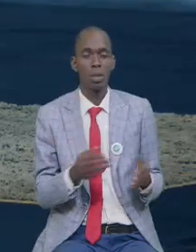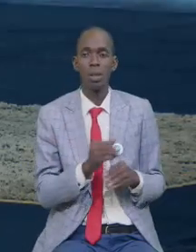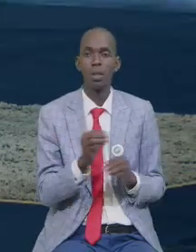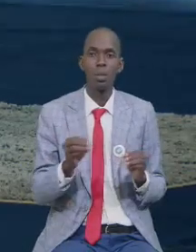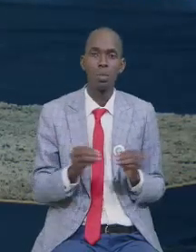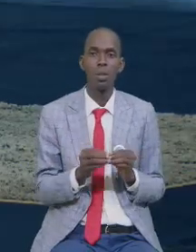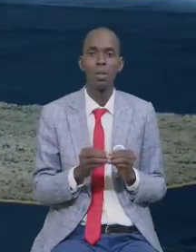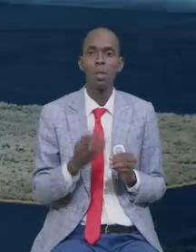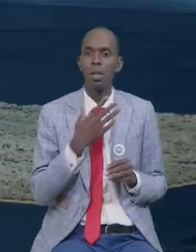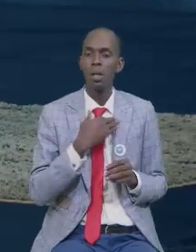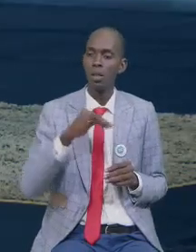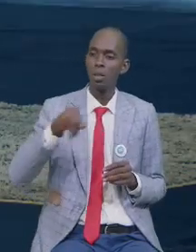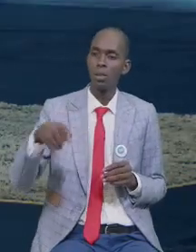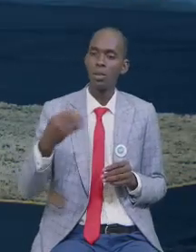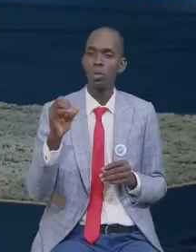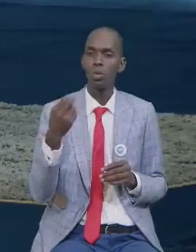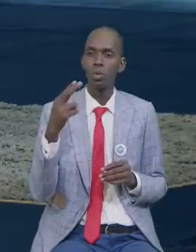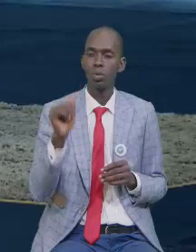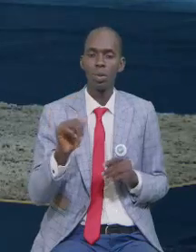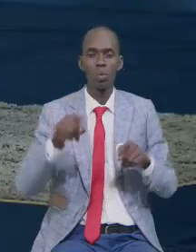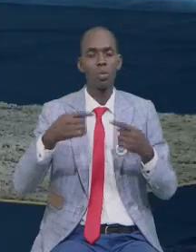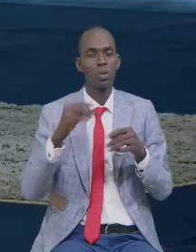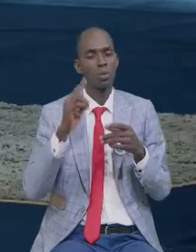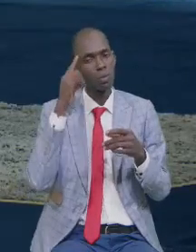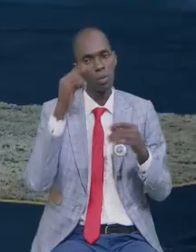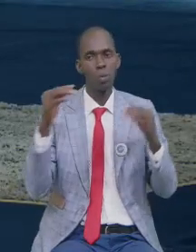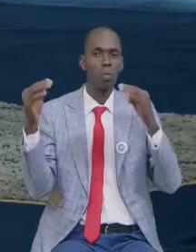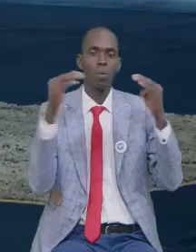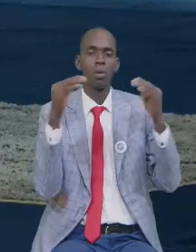And Joshua was on the field.